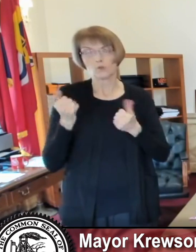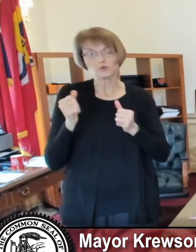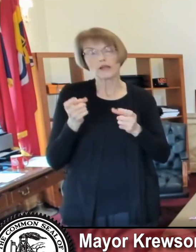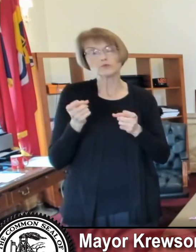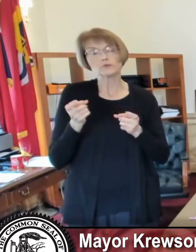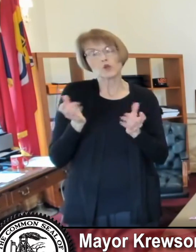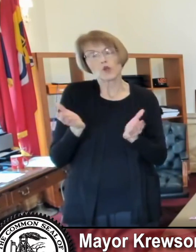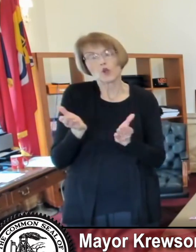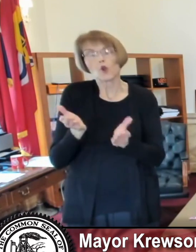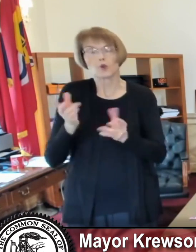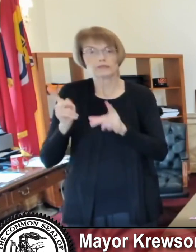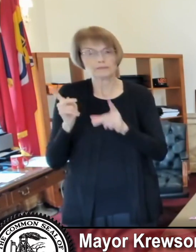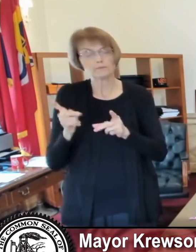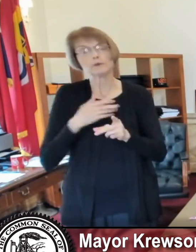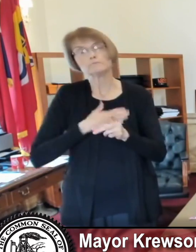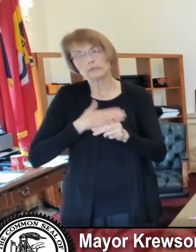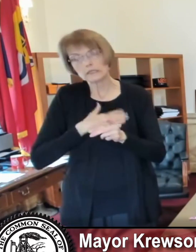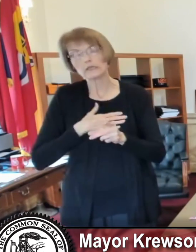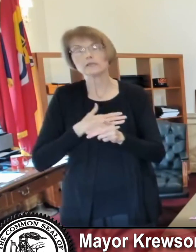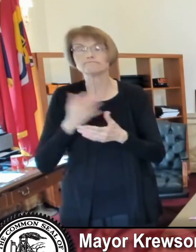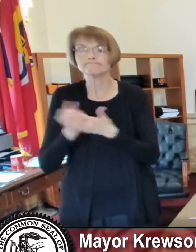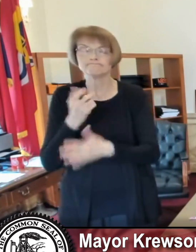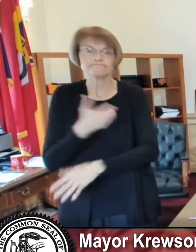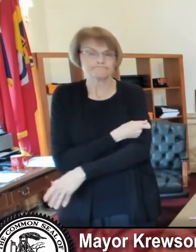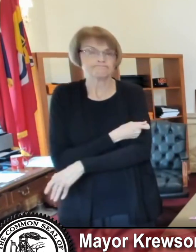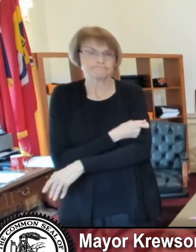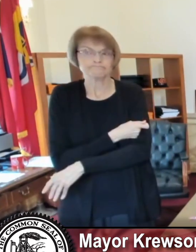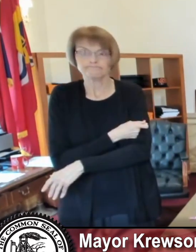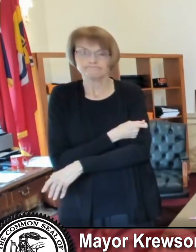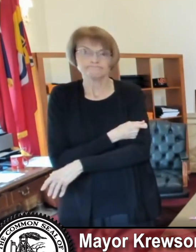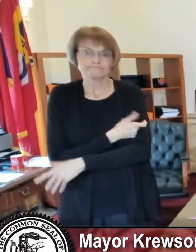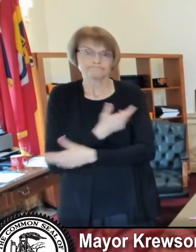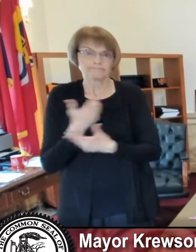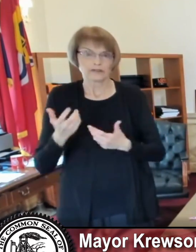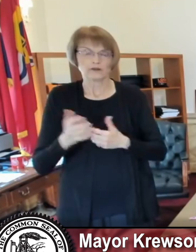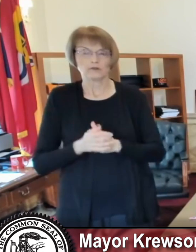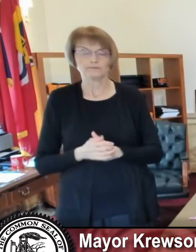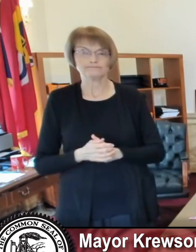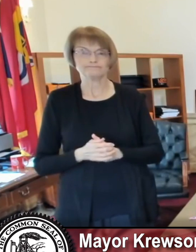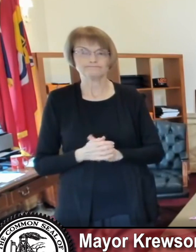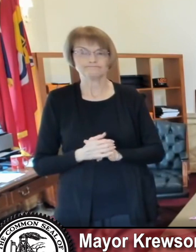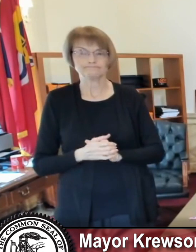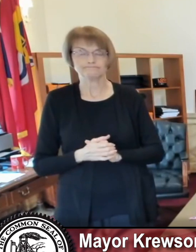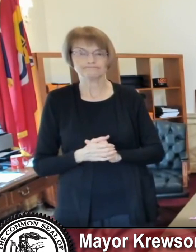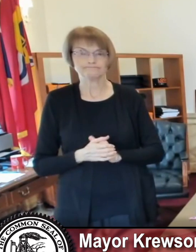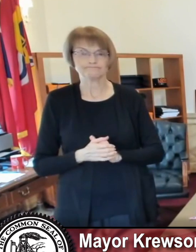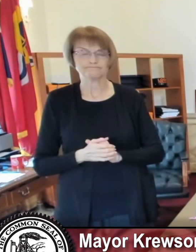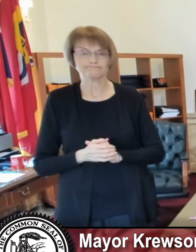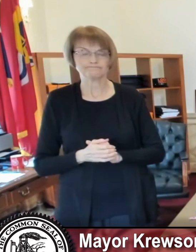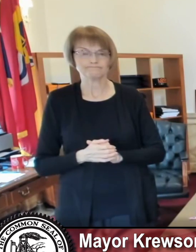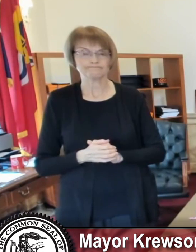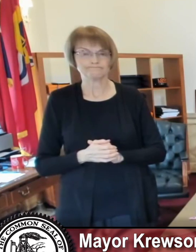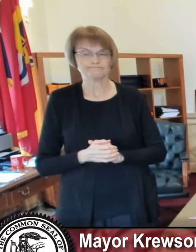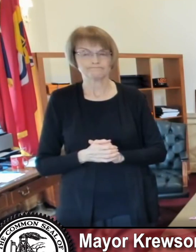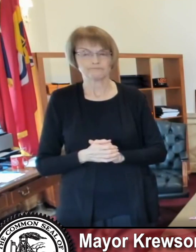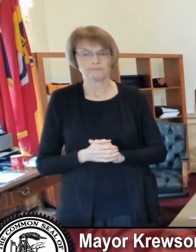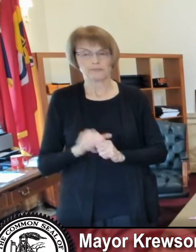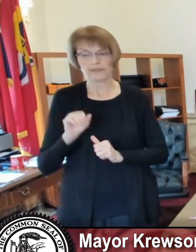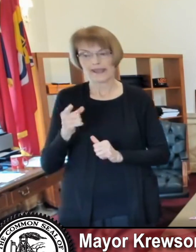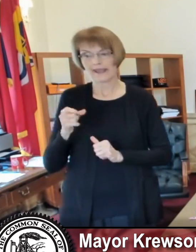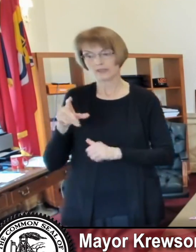immunity. We do have a 3.5% positivity rate on our caseload, but